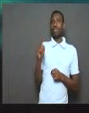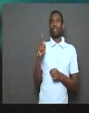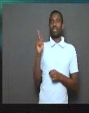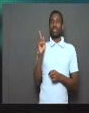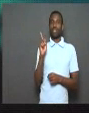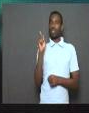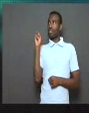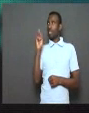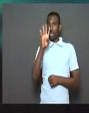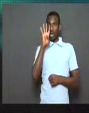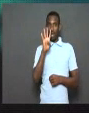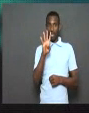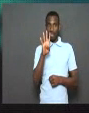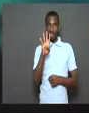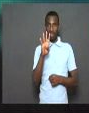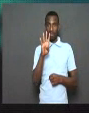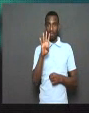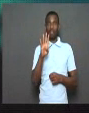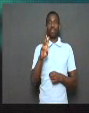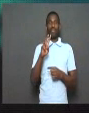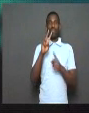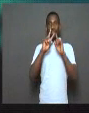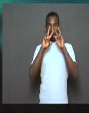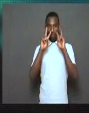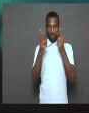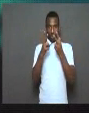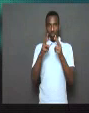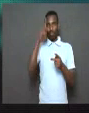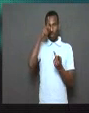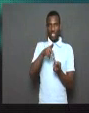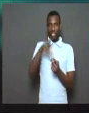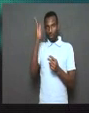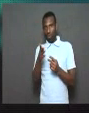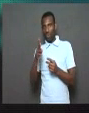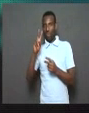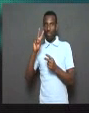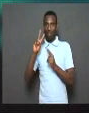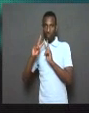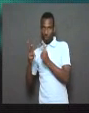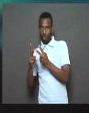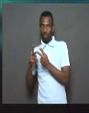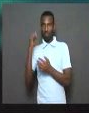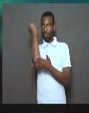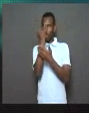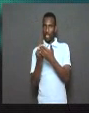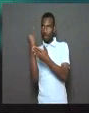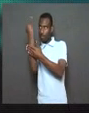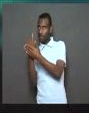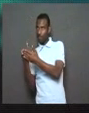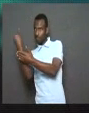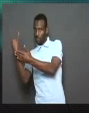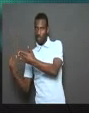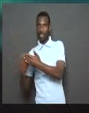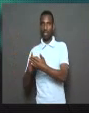are 4 pressure over volume diagrams. Can you identify the